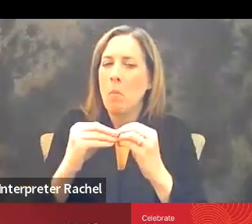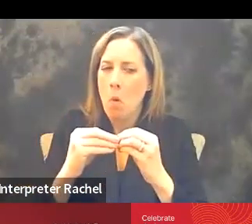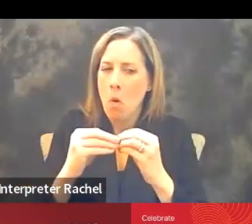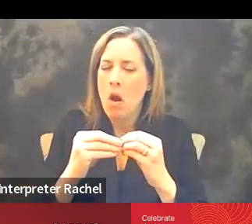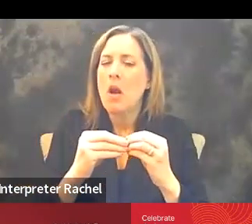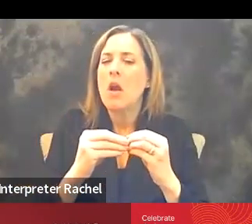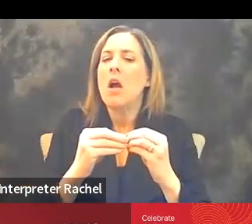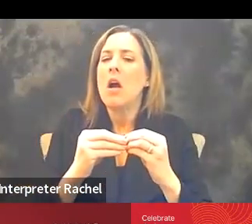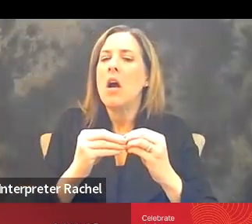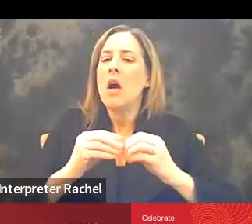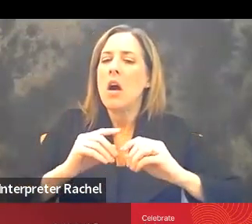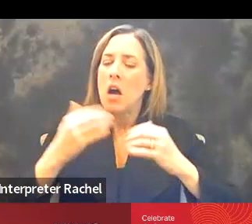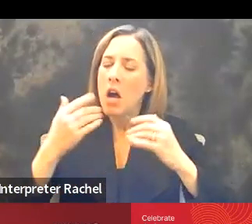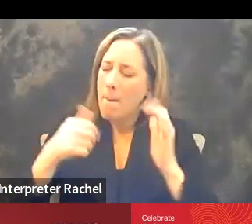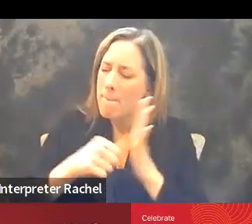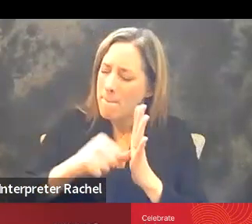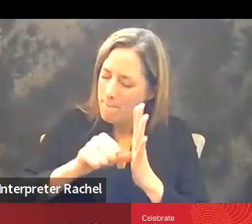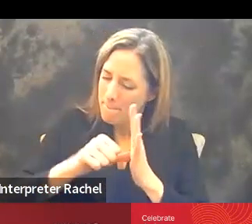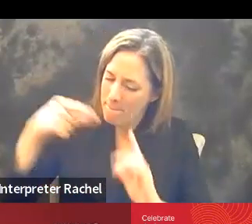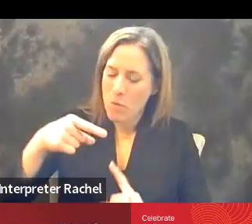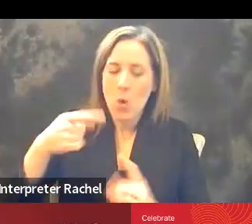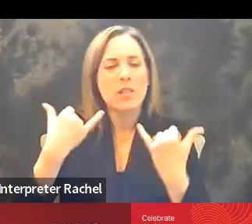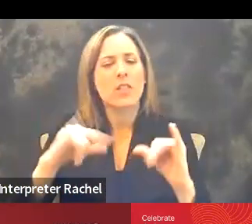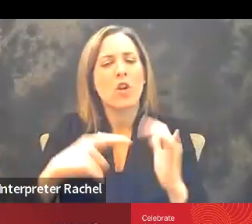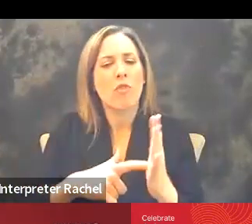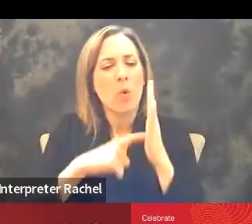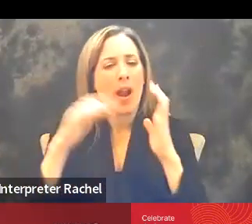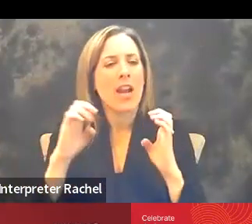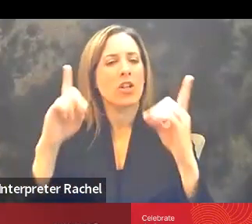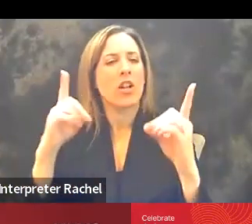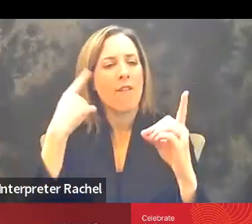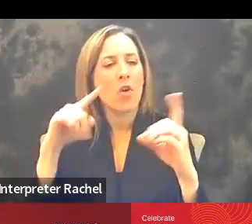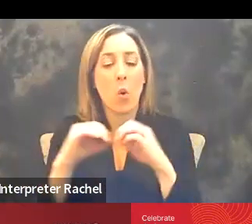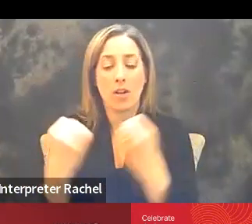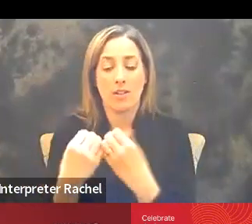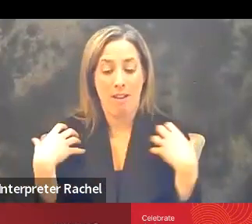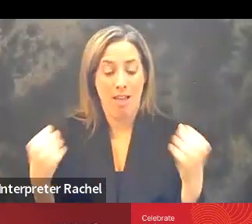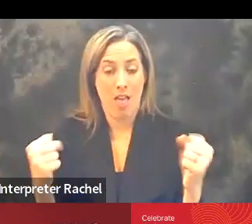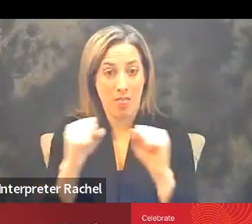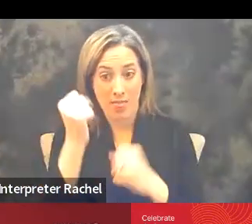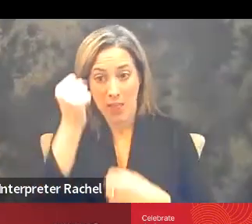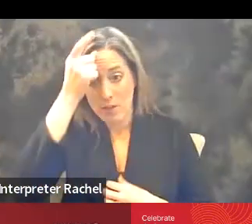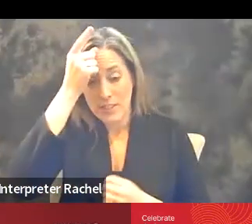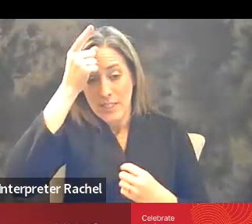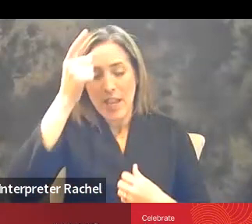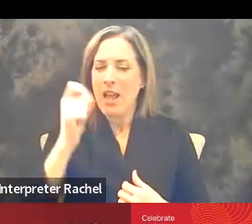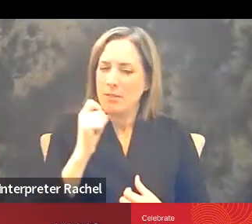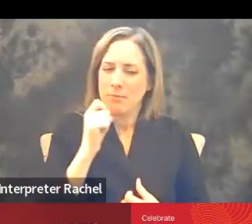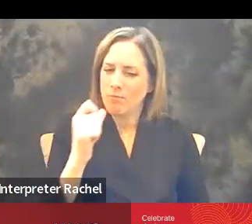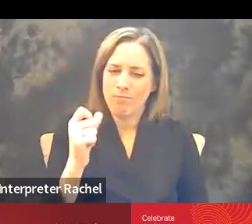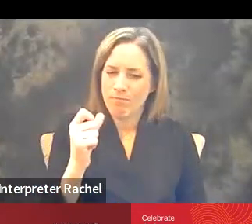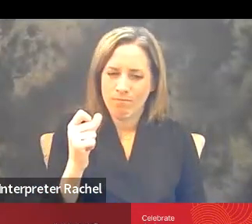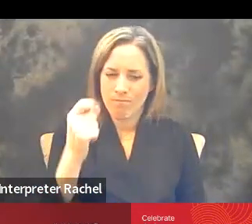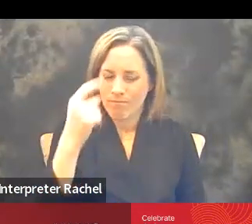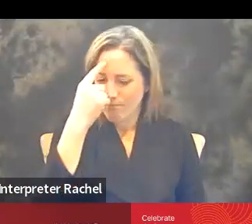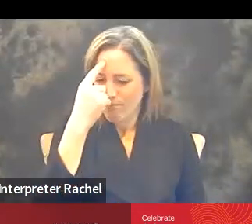recognizing that there still needs to be a certain amount of education towards organizational health literacy that I don't necessarily think is really